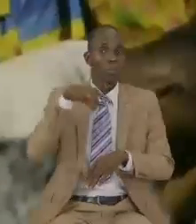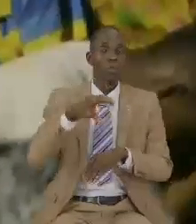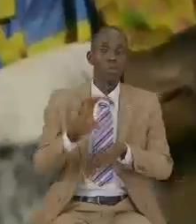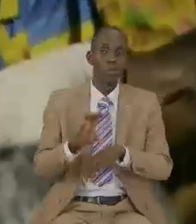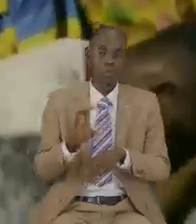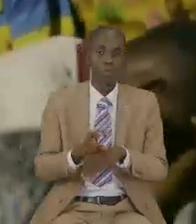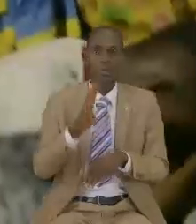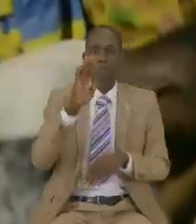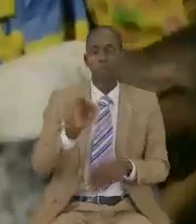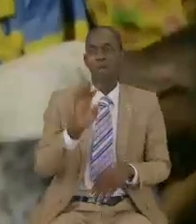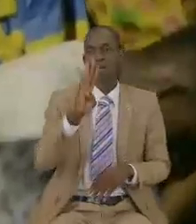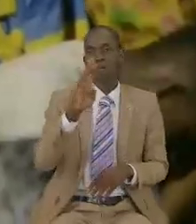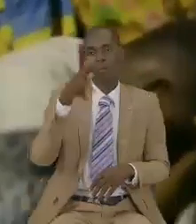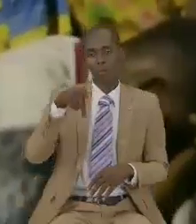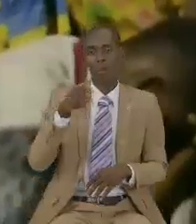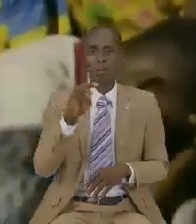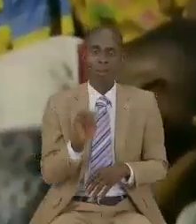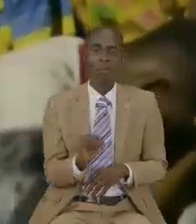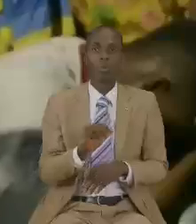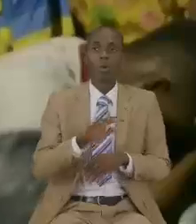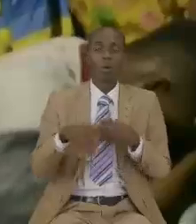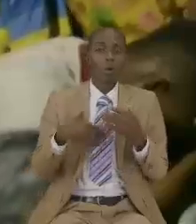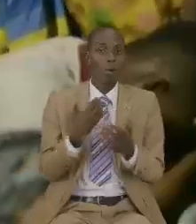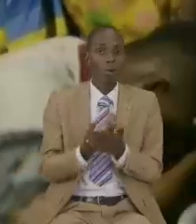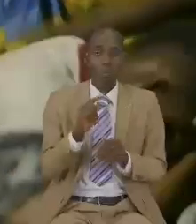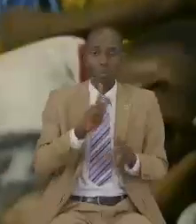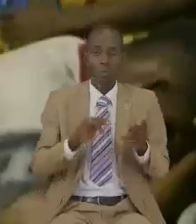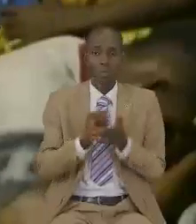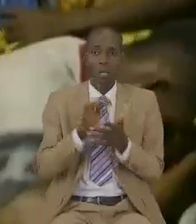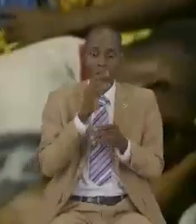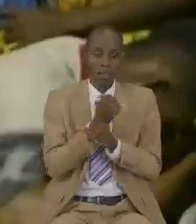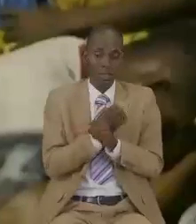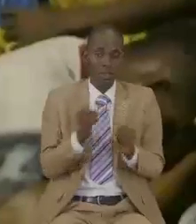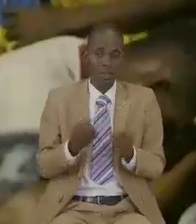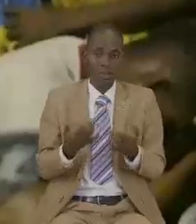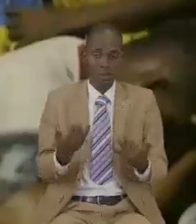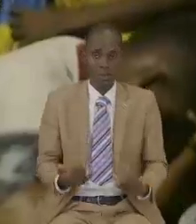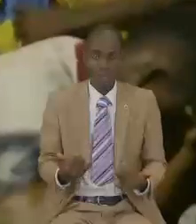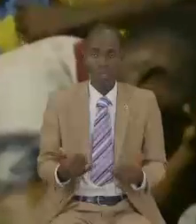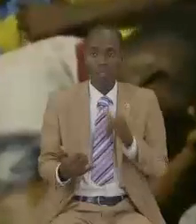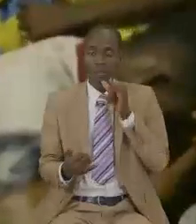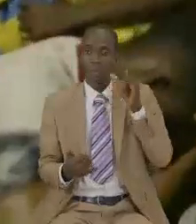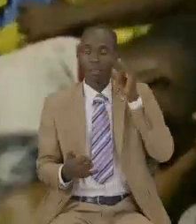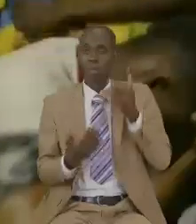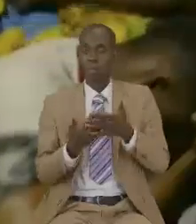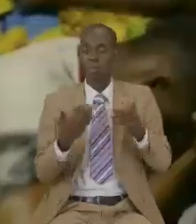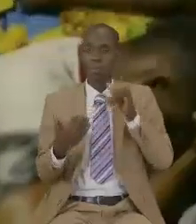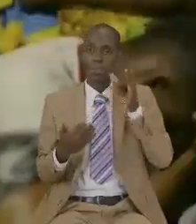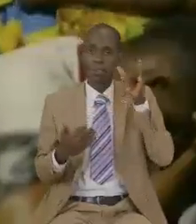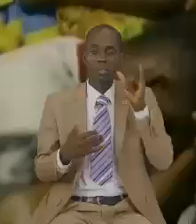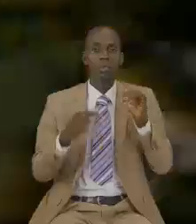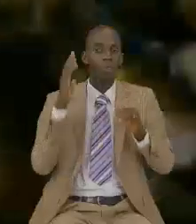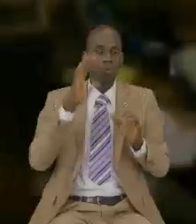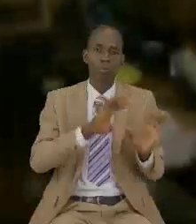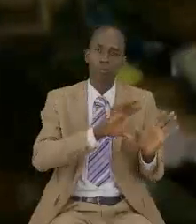All these are converts here. We'll take all of them there that Sunday 6th of November.